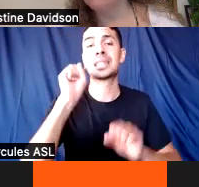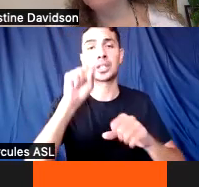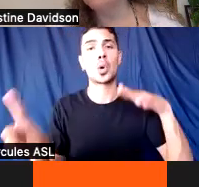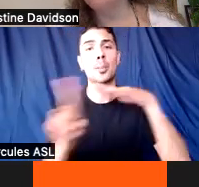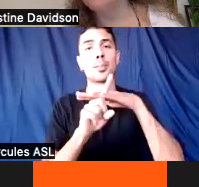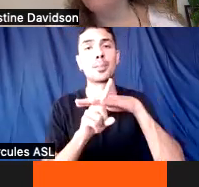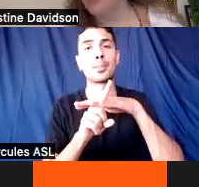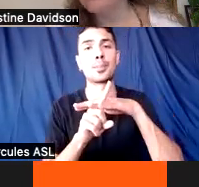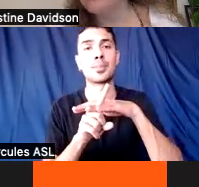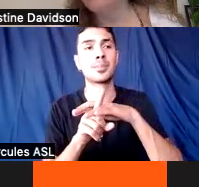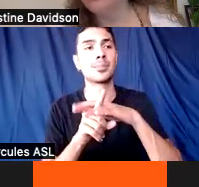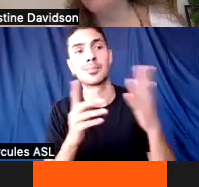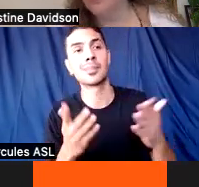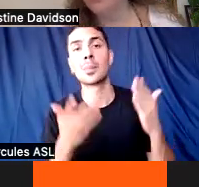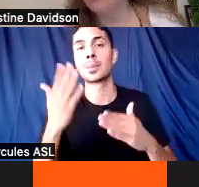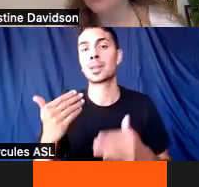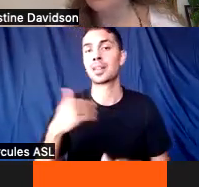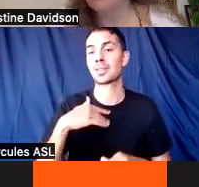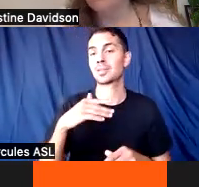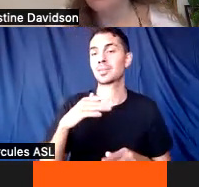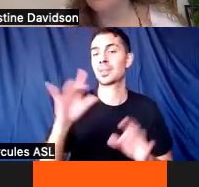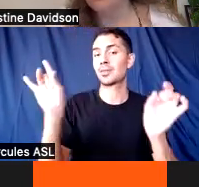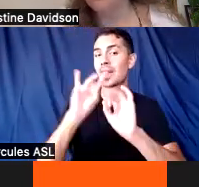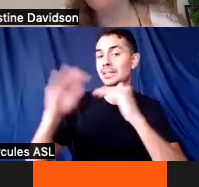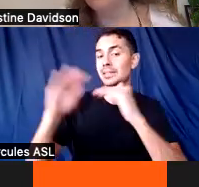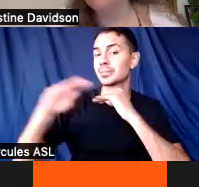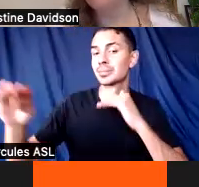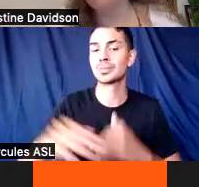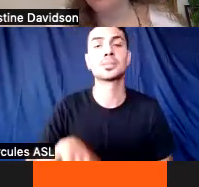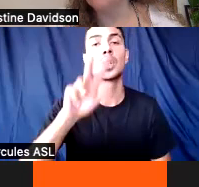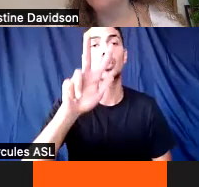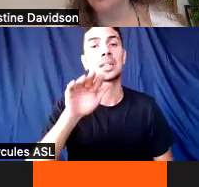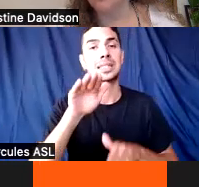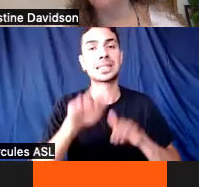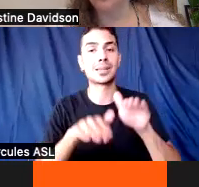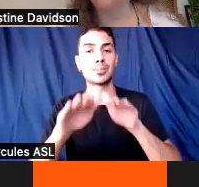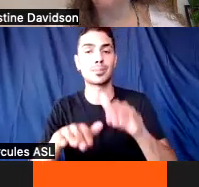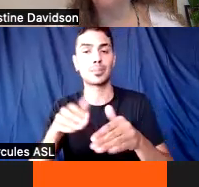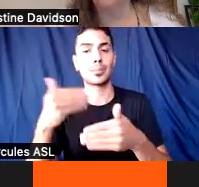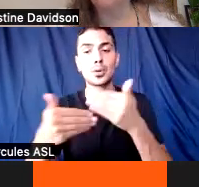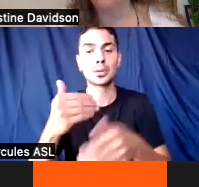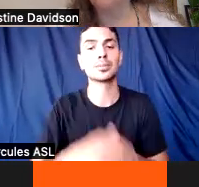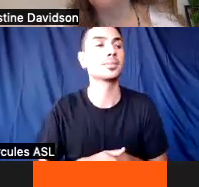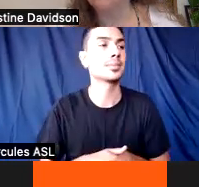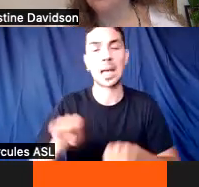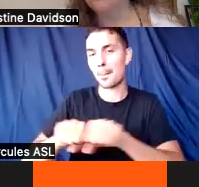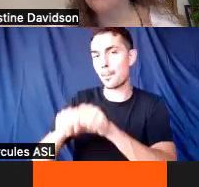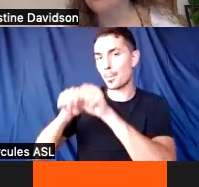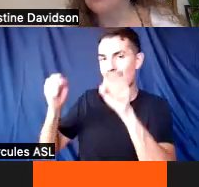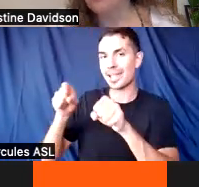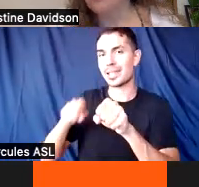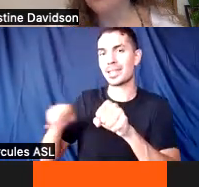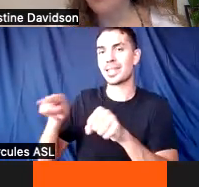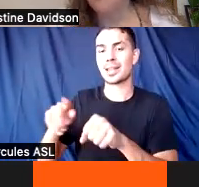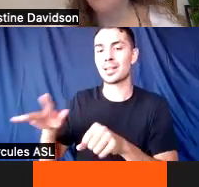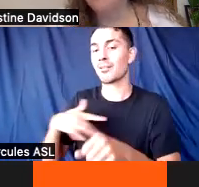Unilateral violence, a 3-step process, break them down, give them something else to believe, and make it so they can't change without consequence.